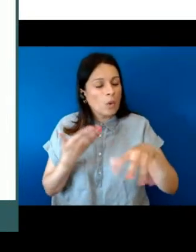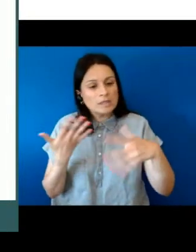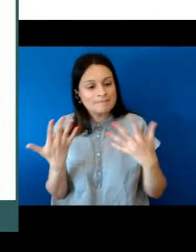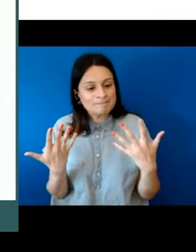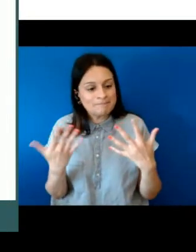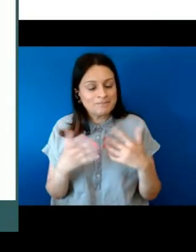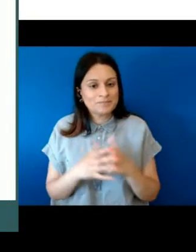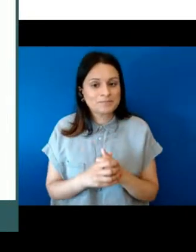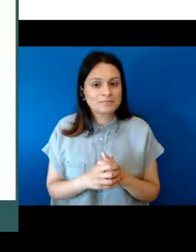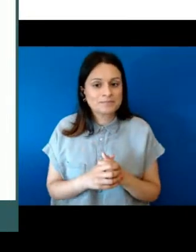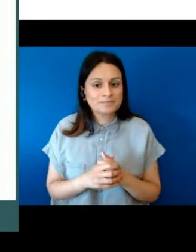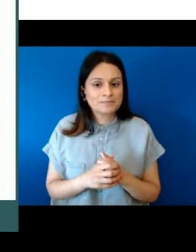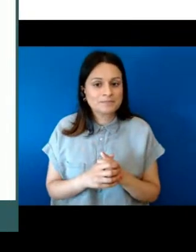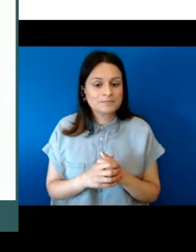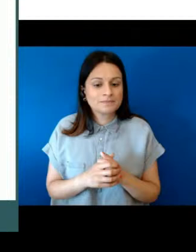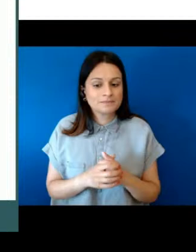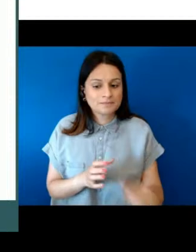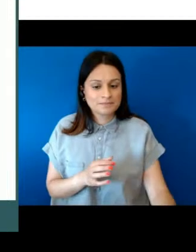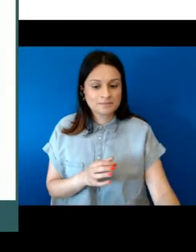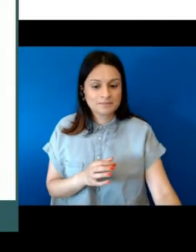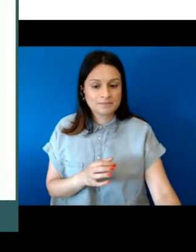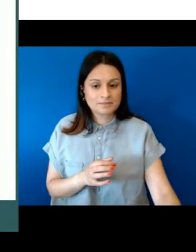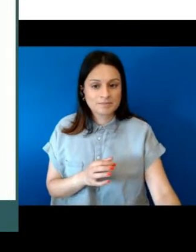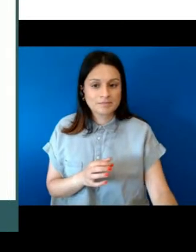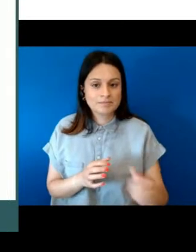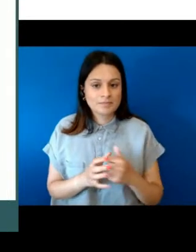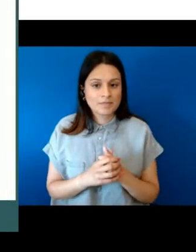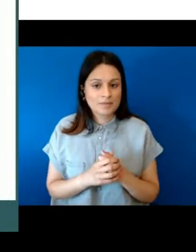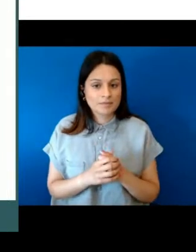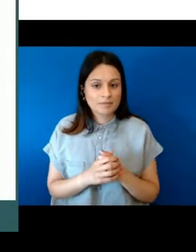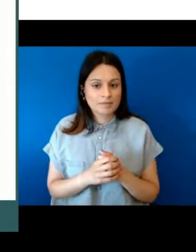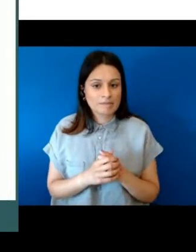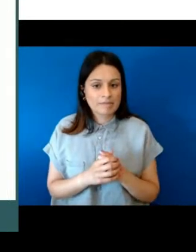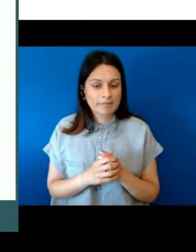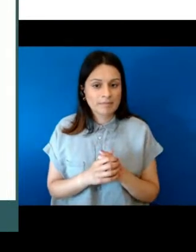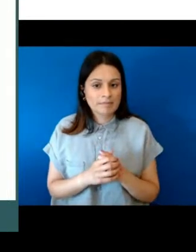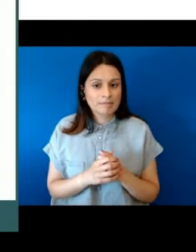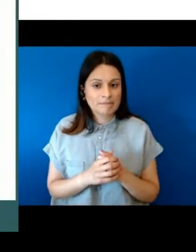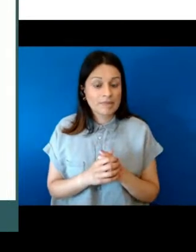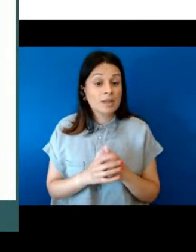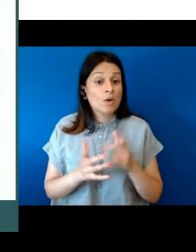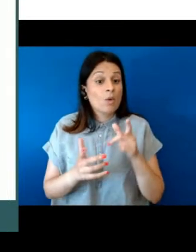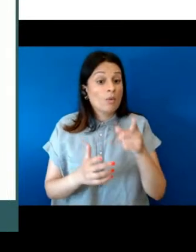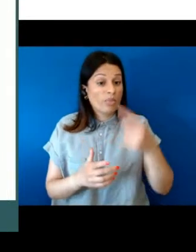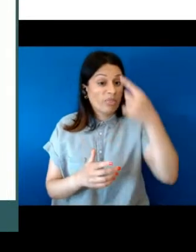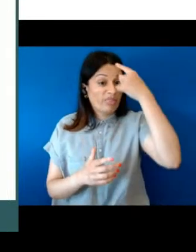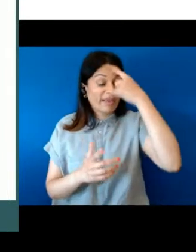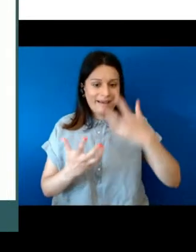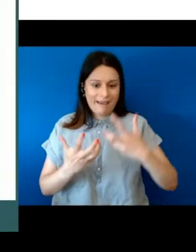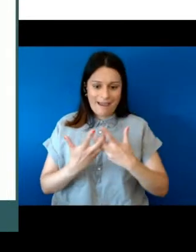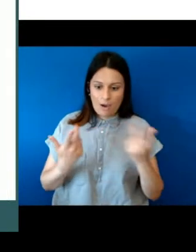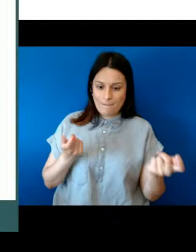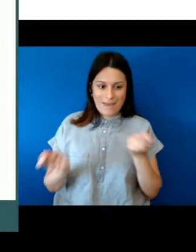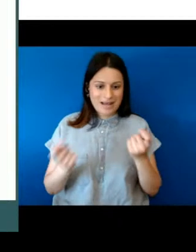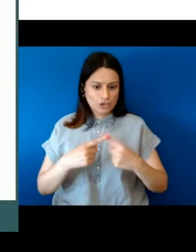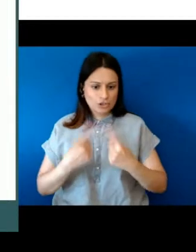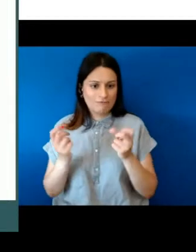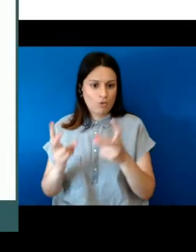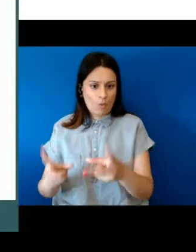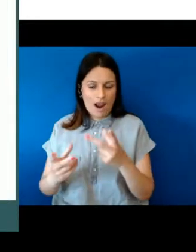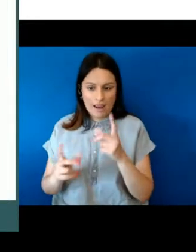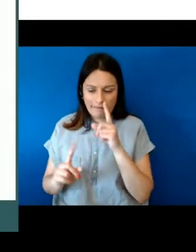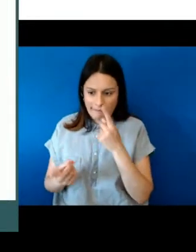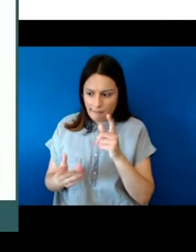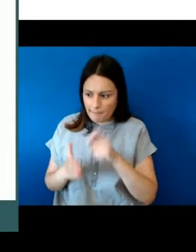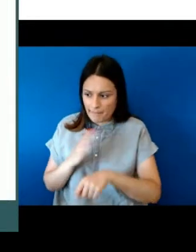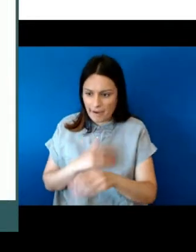to think about different ways of managing cat allergen, if the the person says, no, I want to actually live